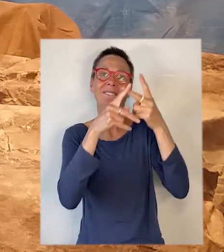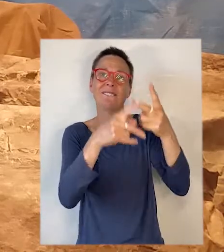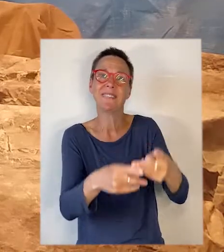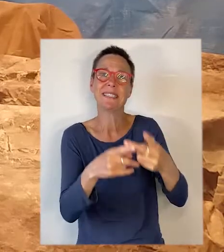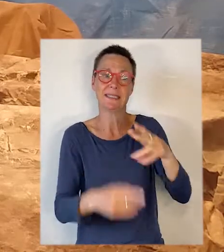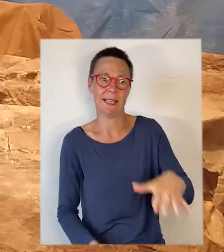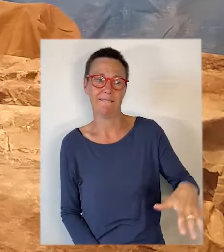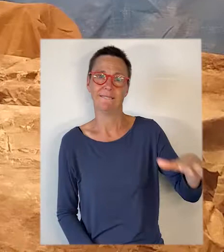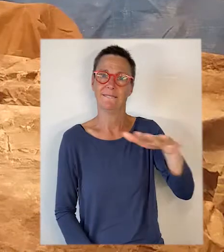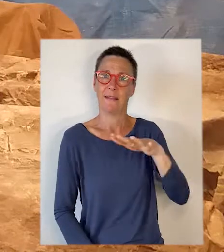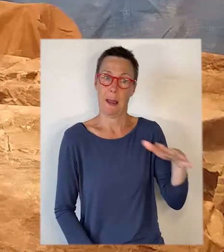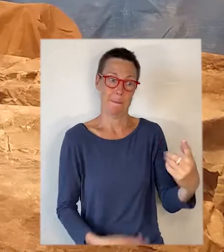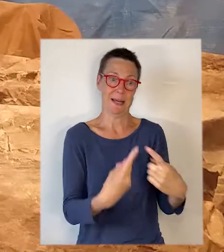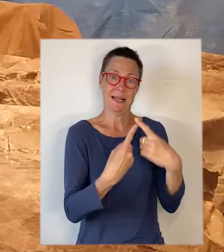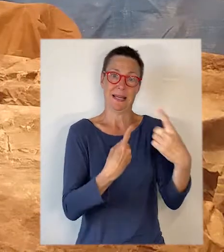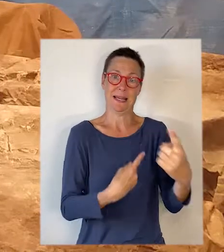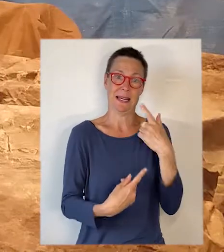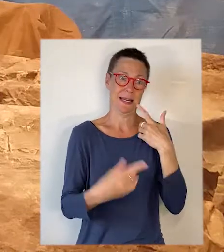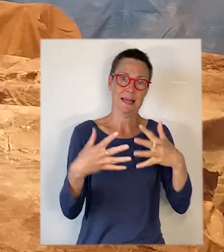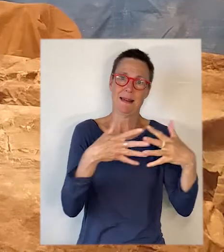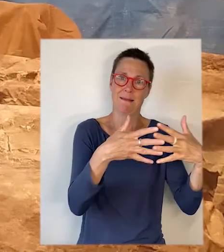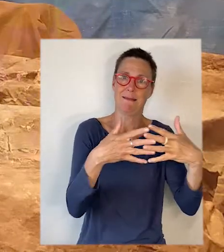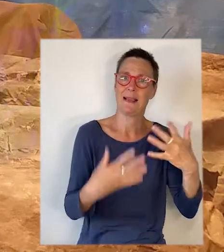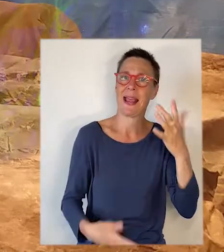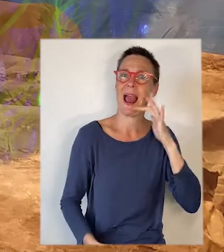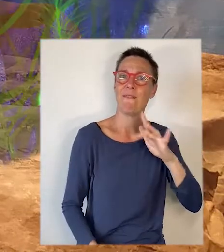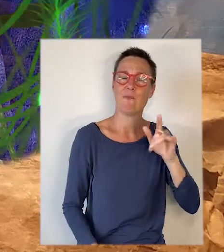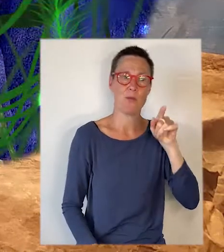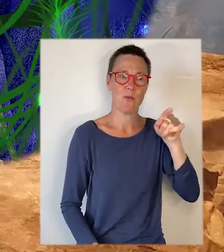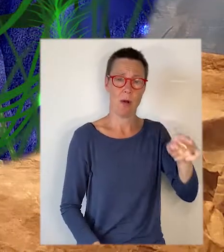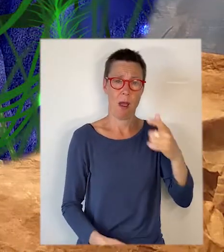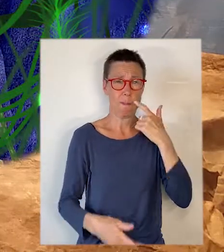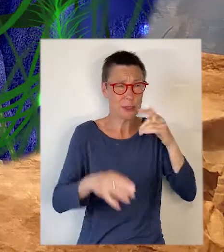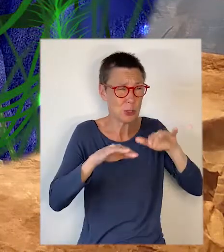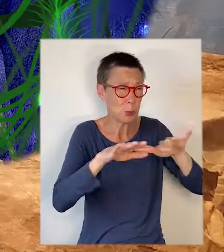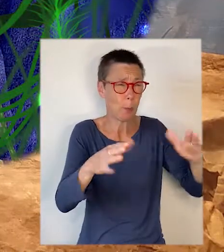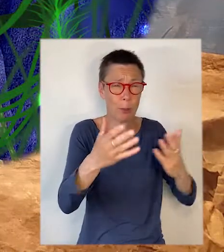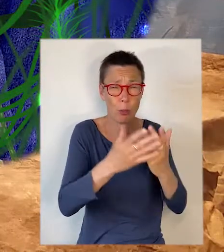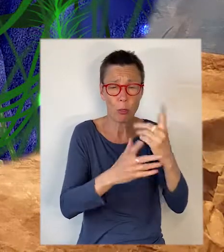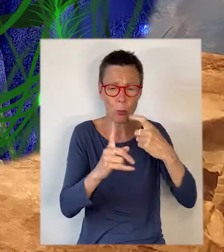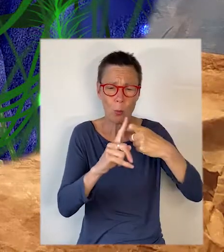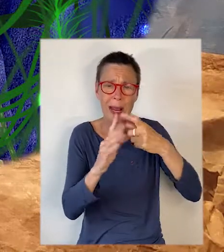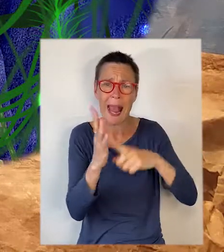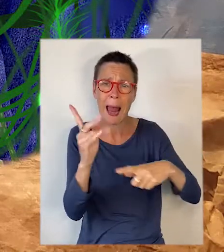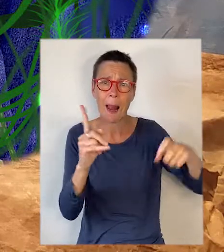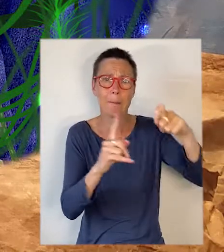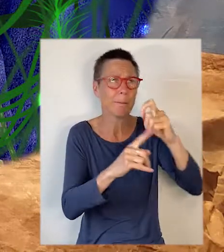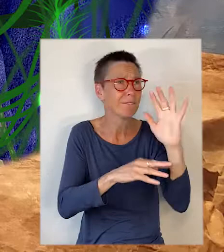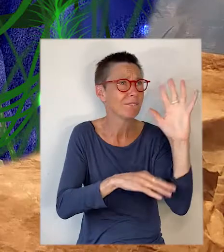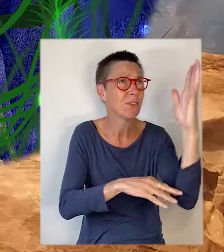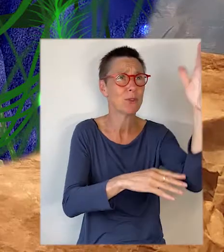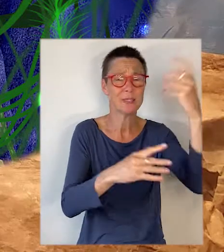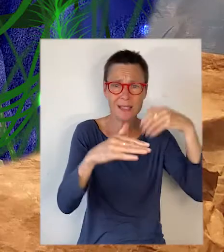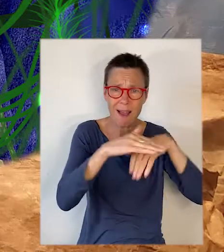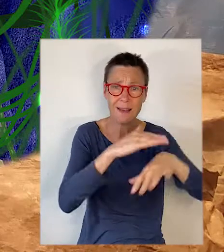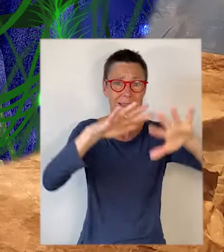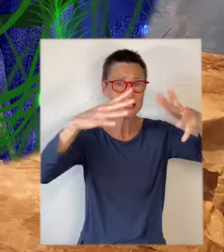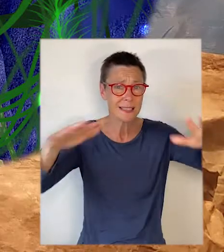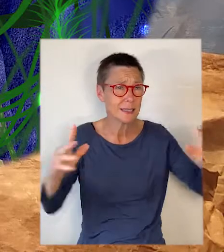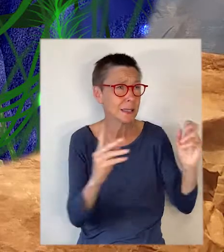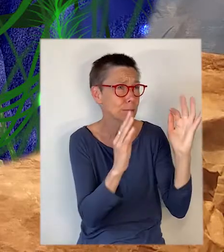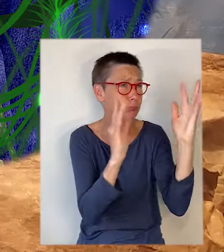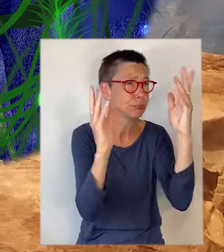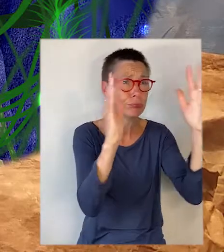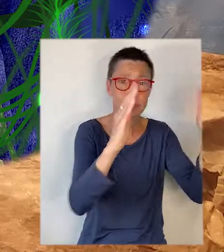the coast of California, and we were swimming through miles and miles of beautiful kelp forest just growing under the sea